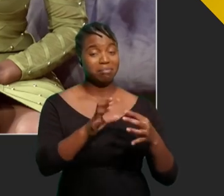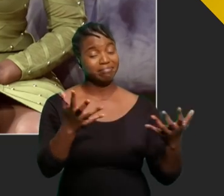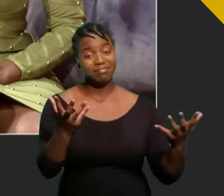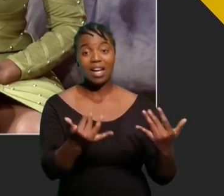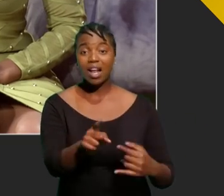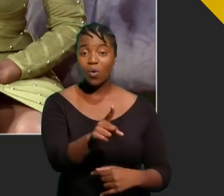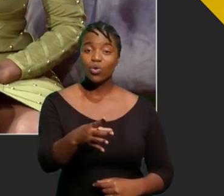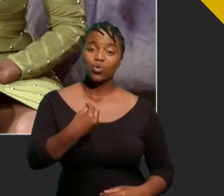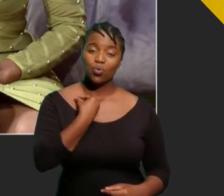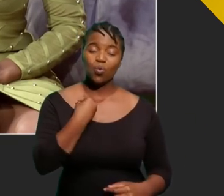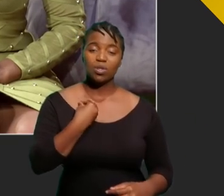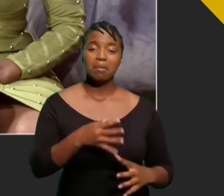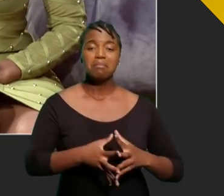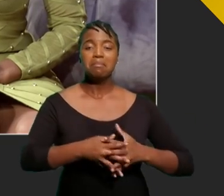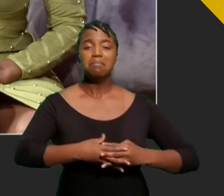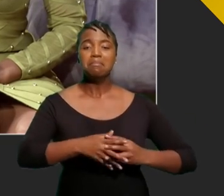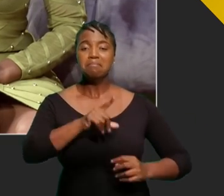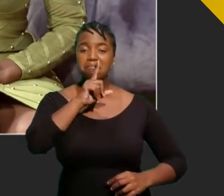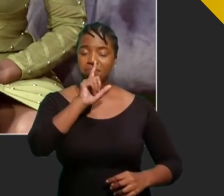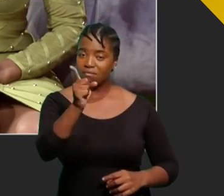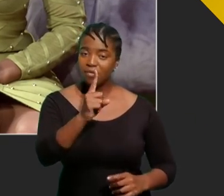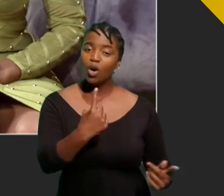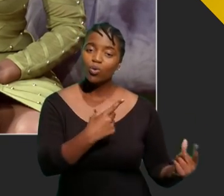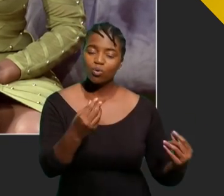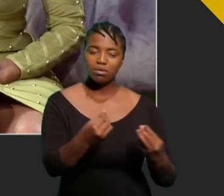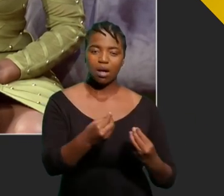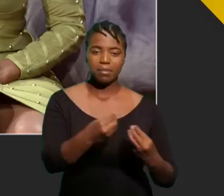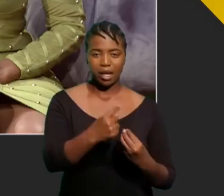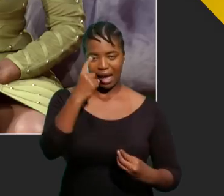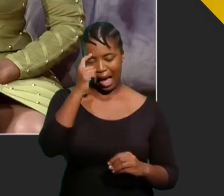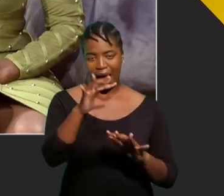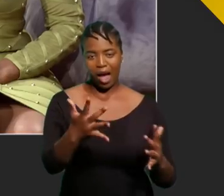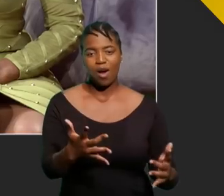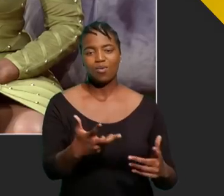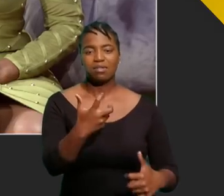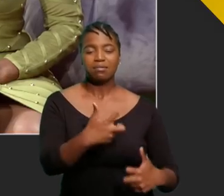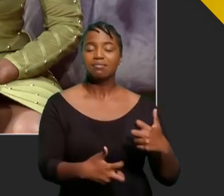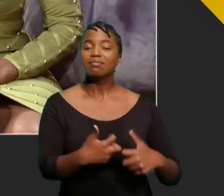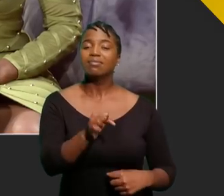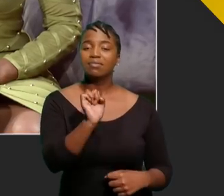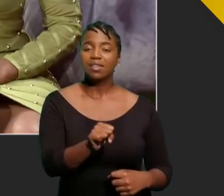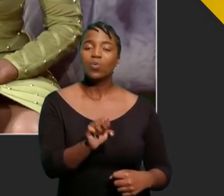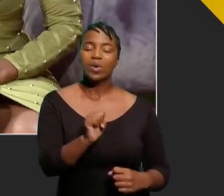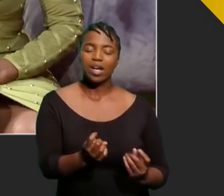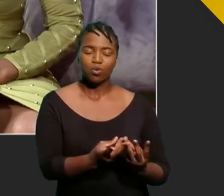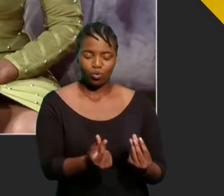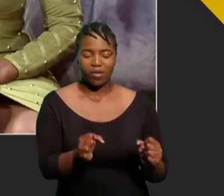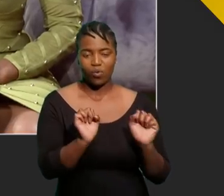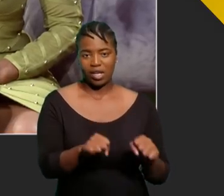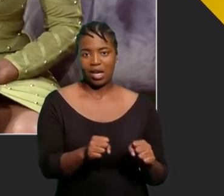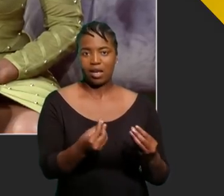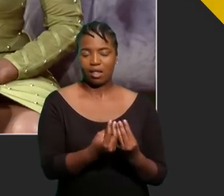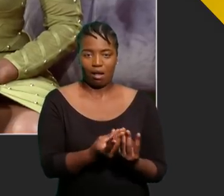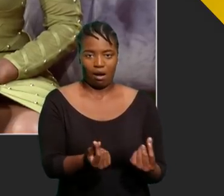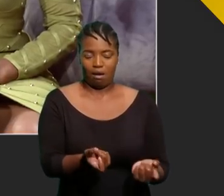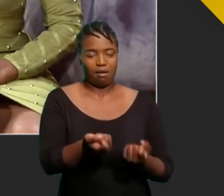about it. Puma laushel corner. Suga now, Kalupuz and Buzo, because Imbuzo allow us to lead to solutions. Because there's two little songs. So, the one I don't think the JPL Pam Gomet is going